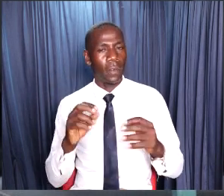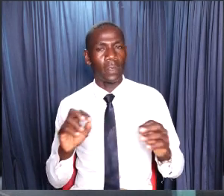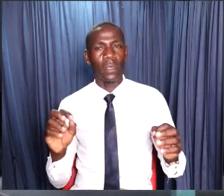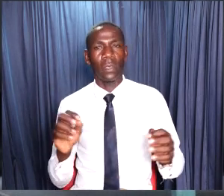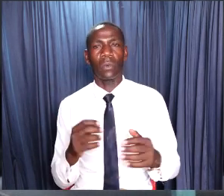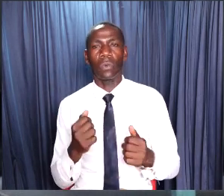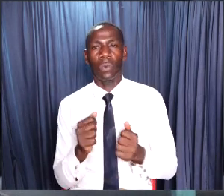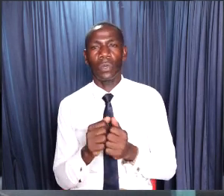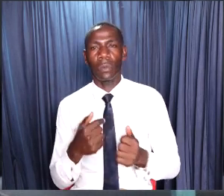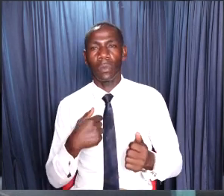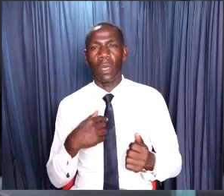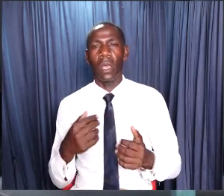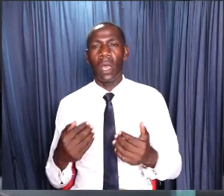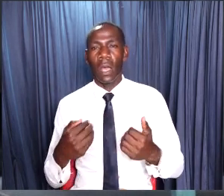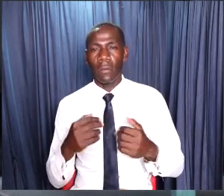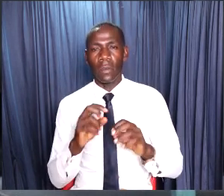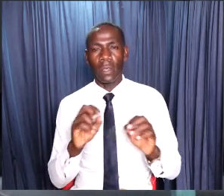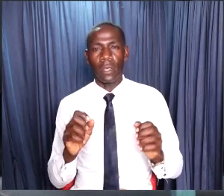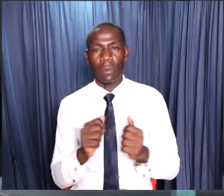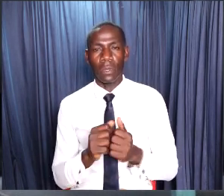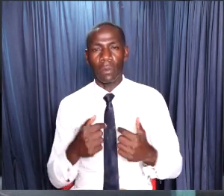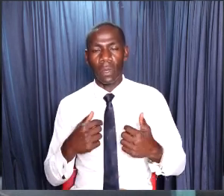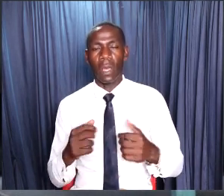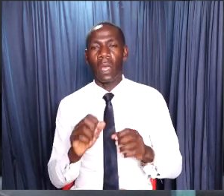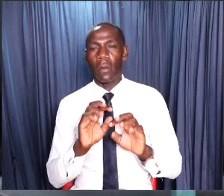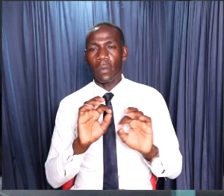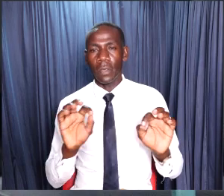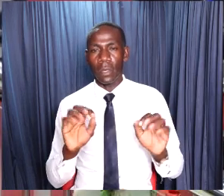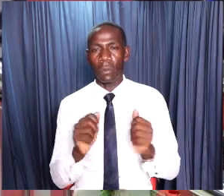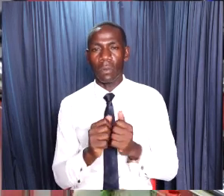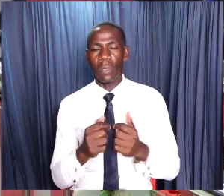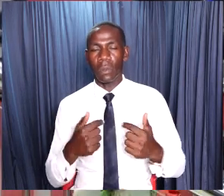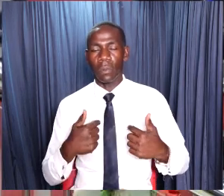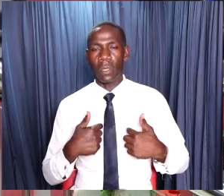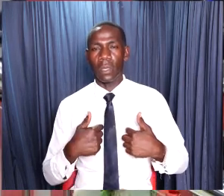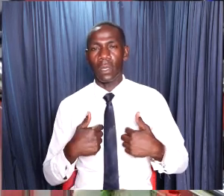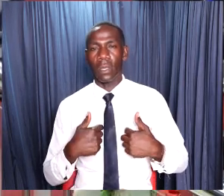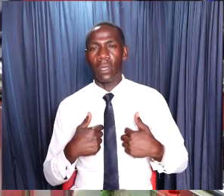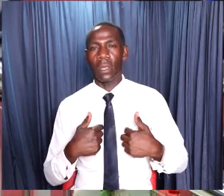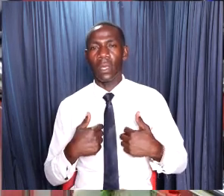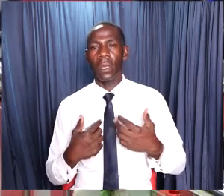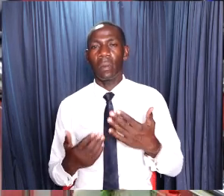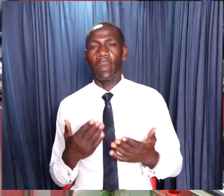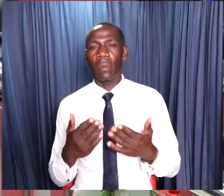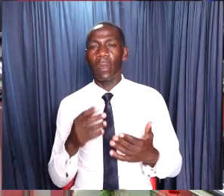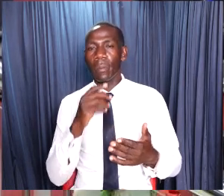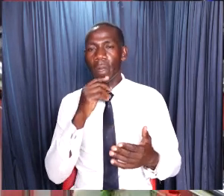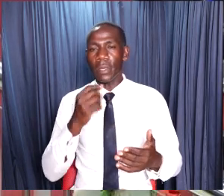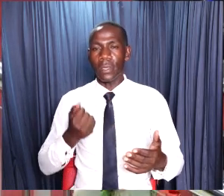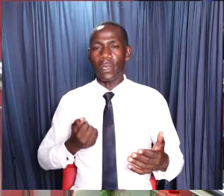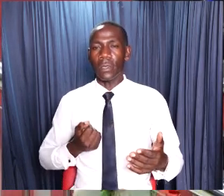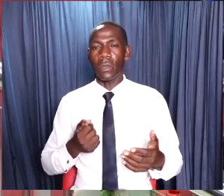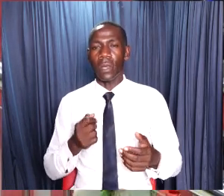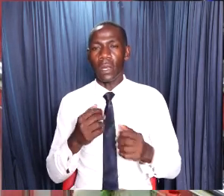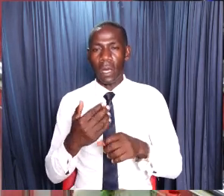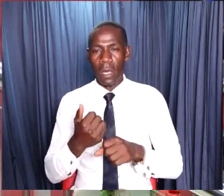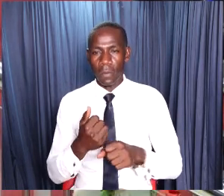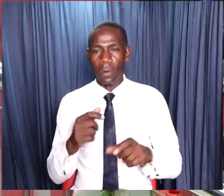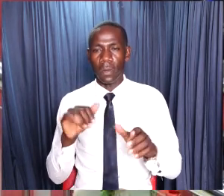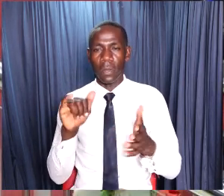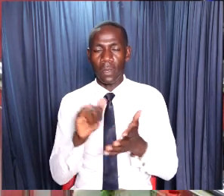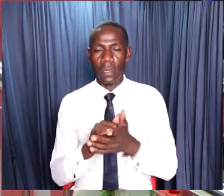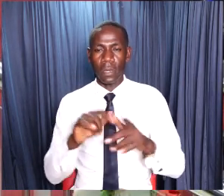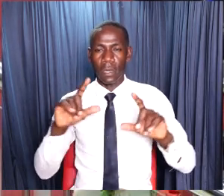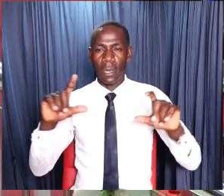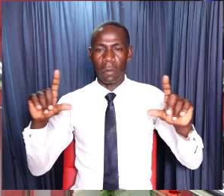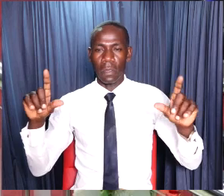I don't have anything with me. Sina kitu. I don't have anything with me. Sina kitu. I don't have anything with me. Unaweza kuwa na lugha hiyo ndugu dada kila saa sina kitu. You can have that language